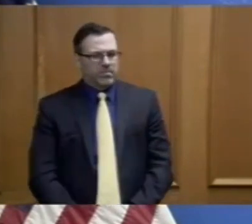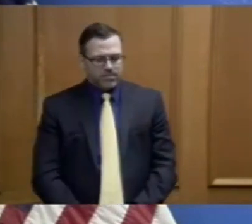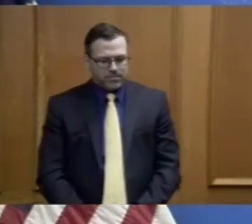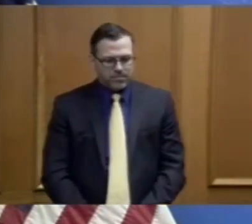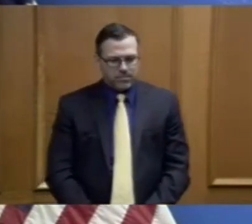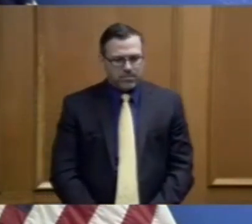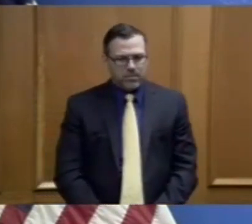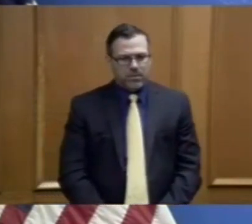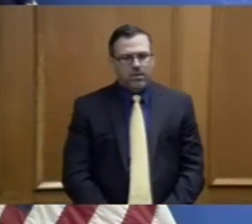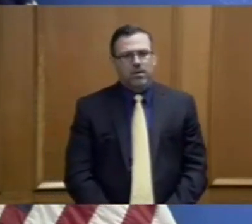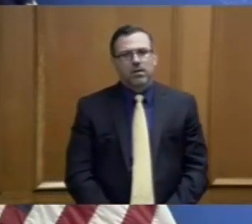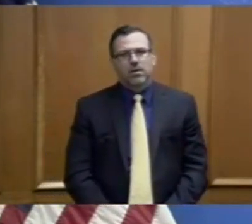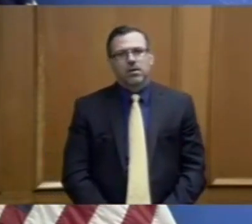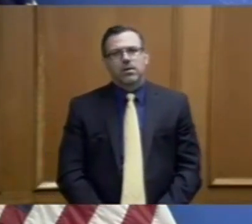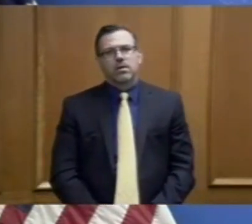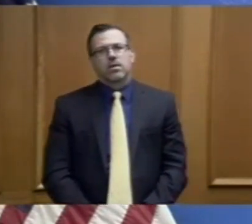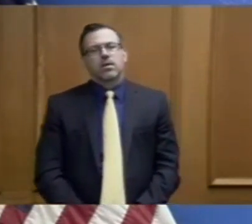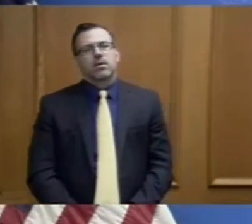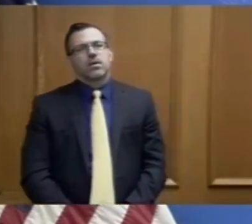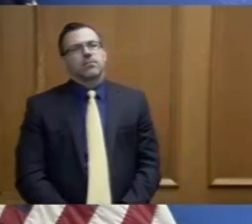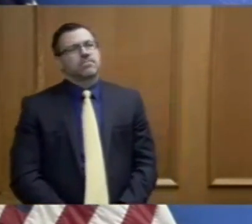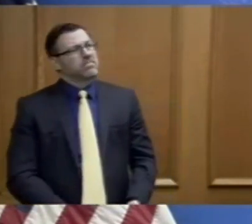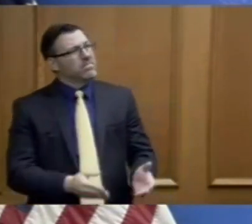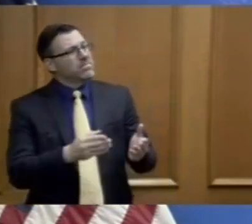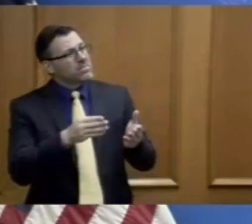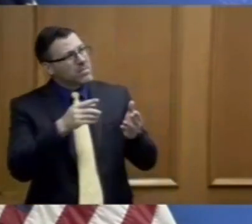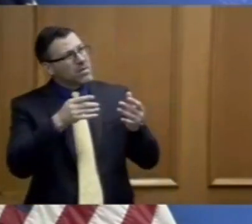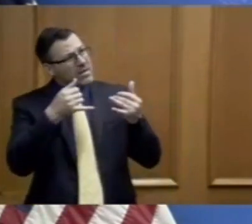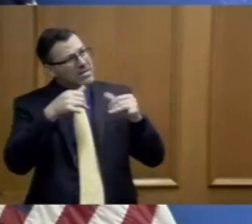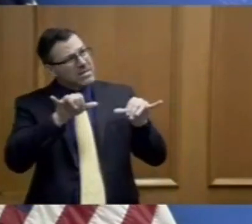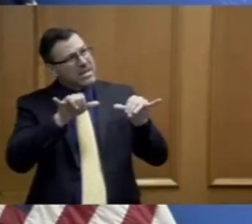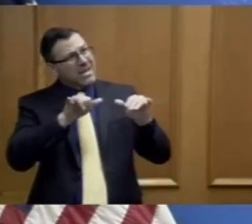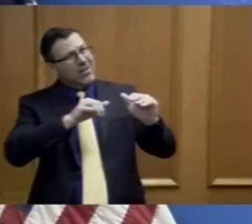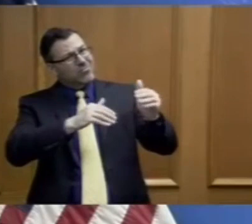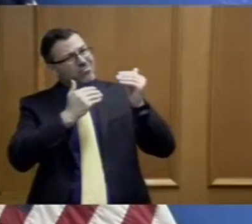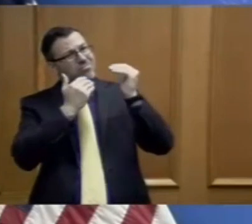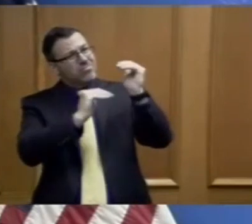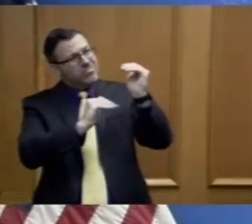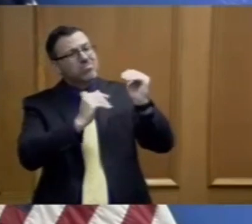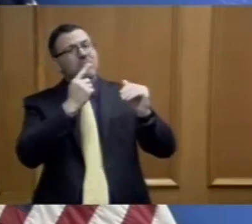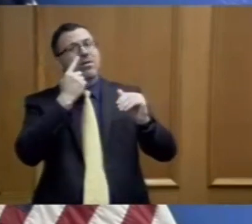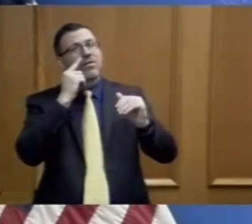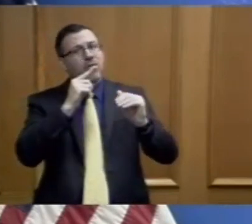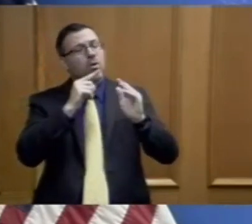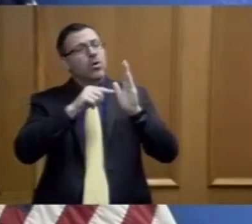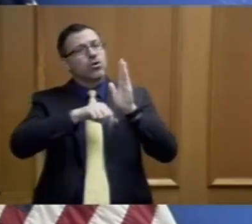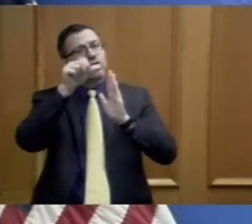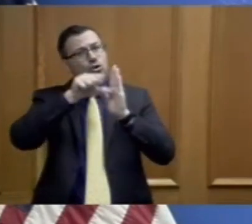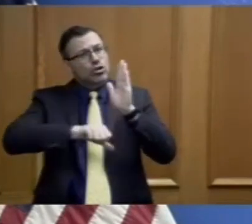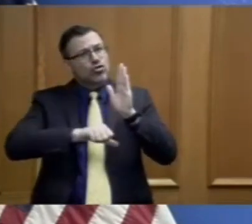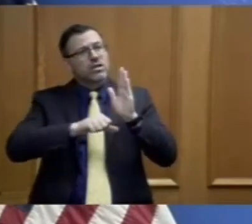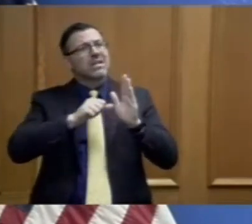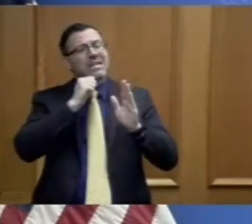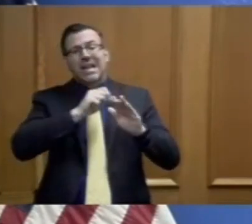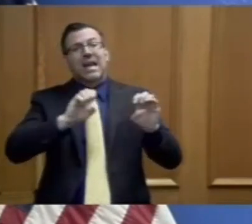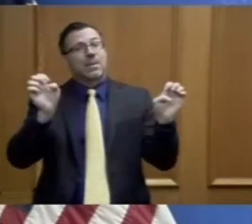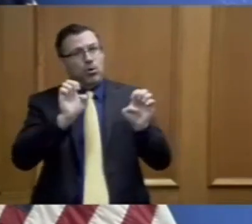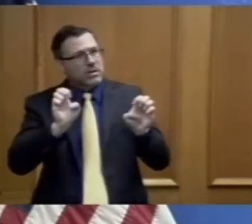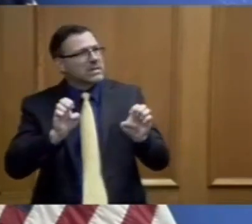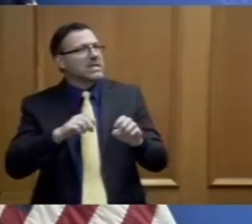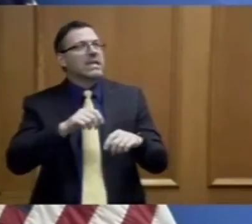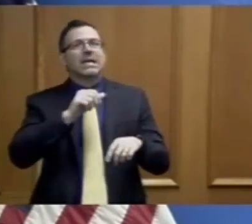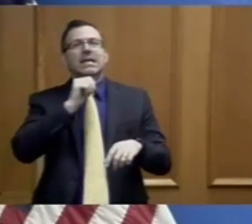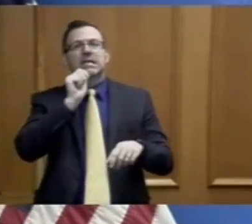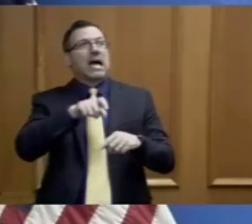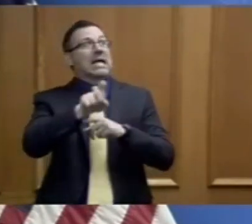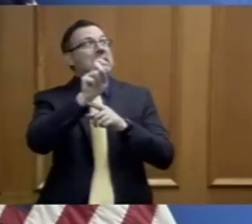Okay. And are there still restrictions in place on elective procedures currently? There are. Those restrictions